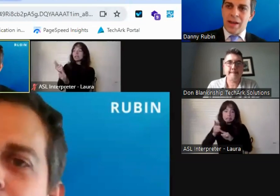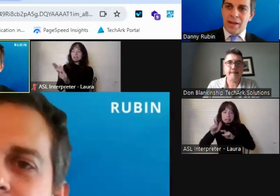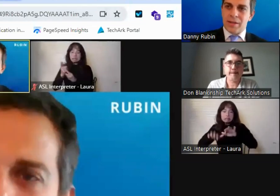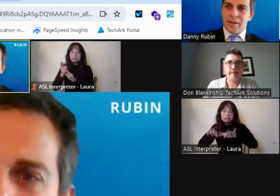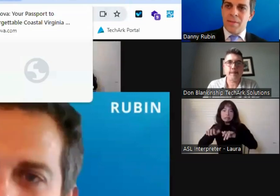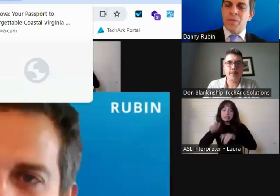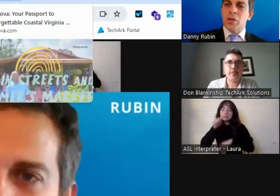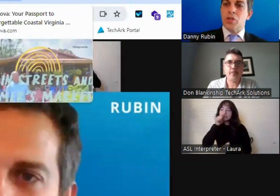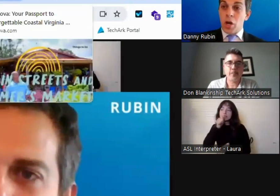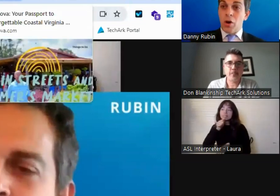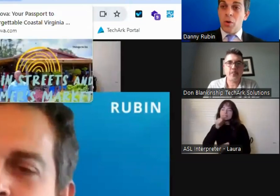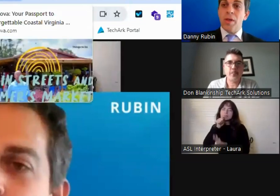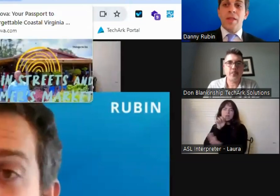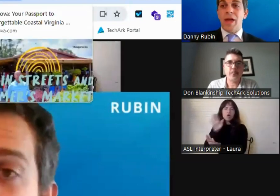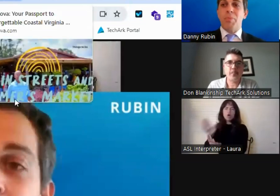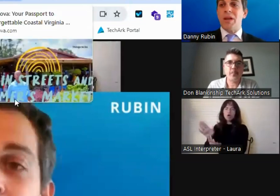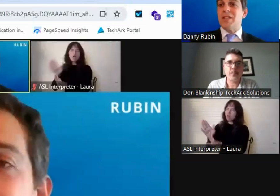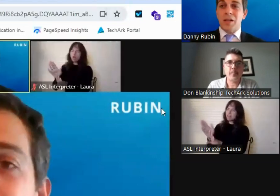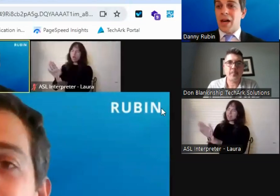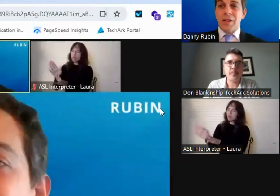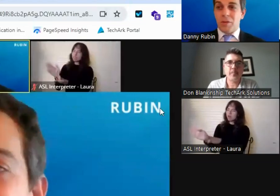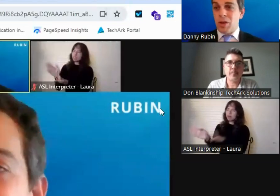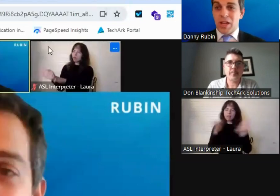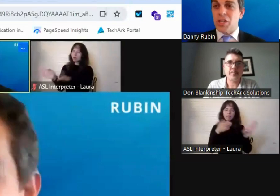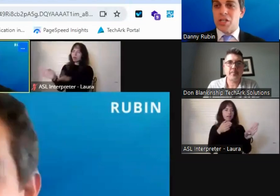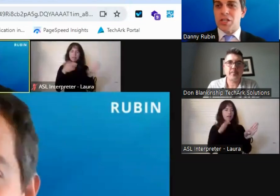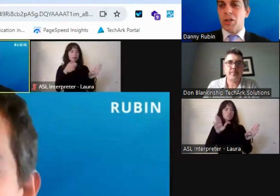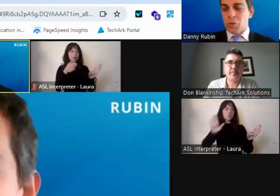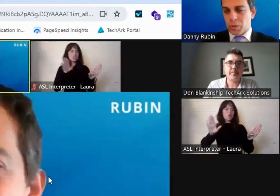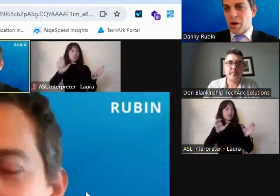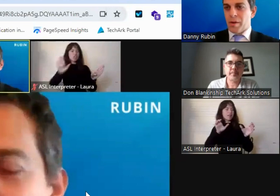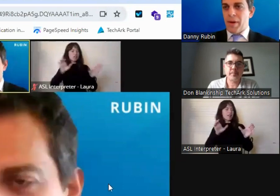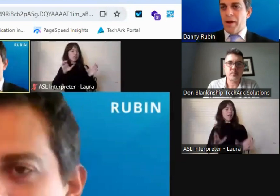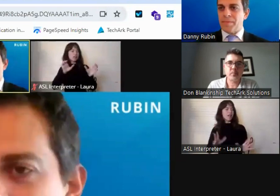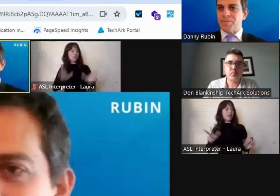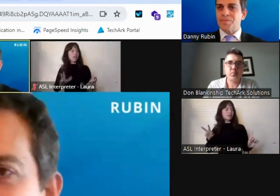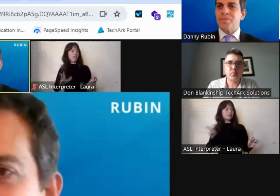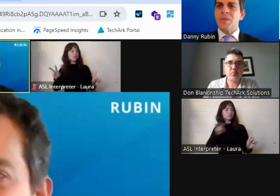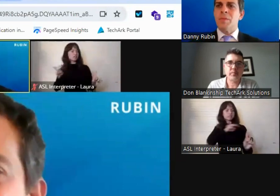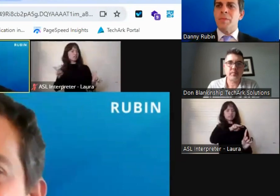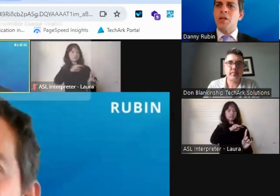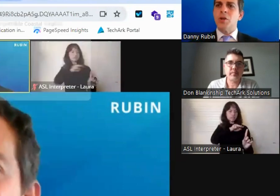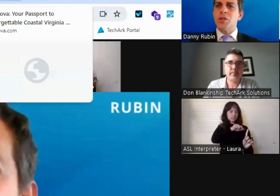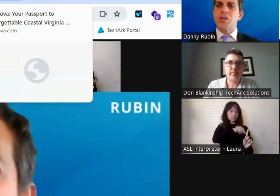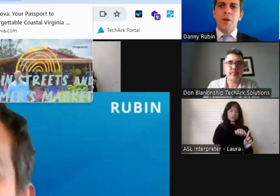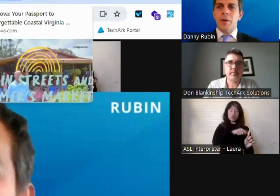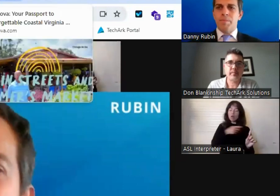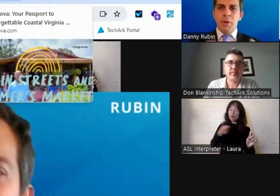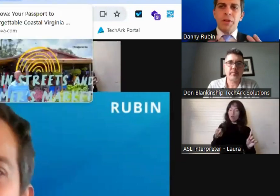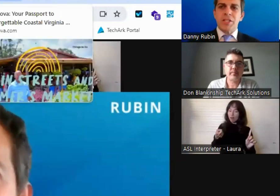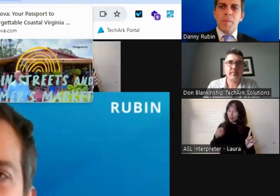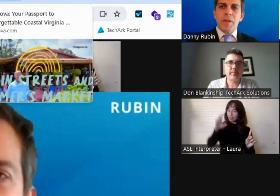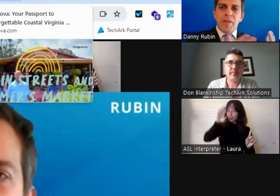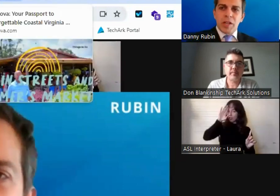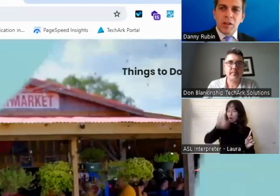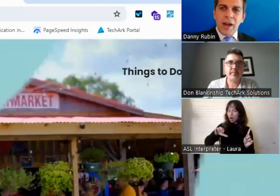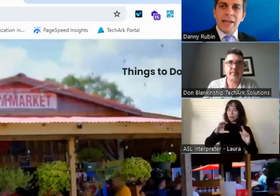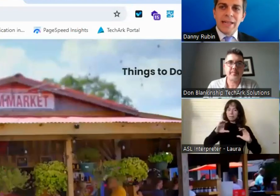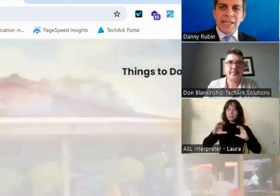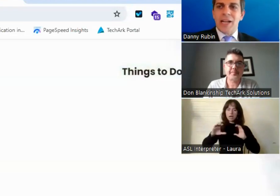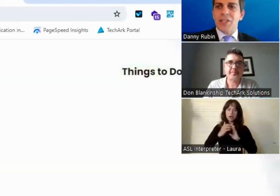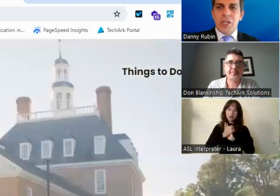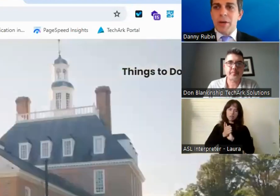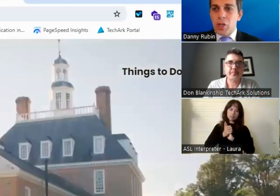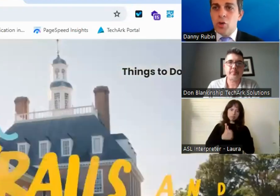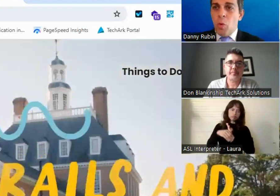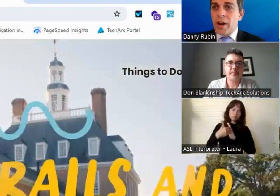a client. So that brings in a lot of communication skills, which we'll talk about, but also just building something that the